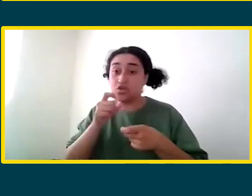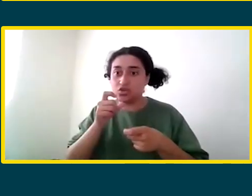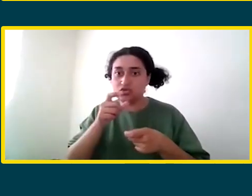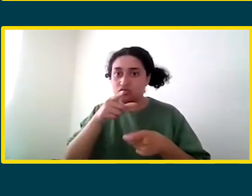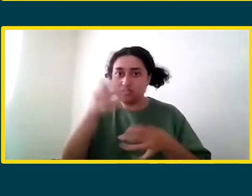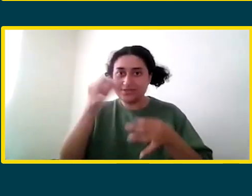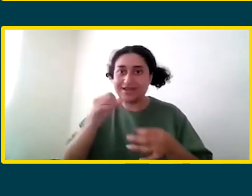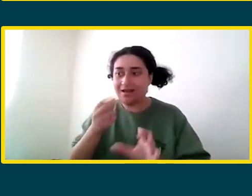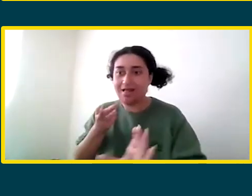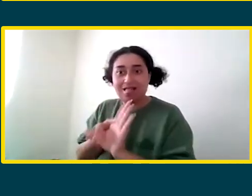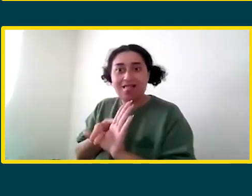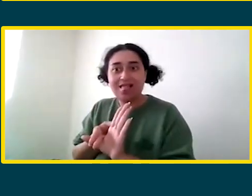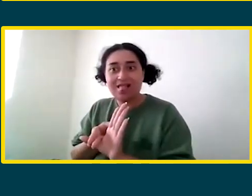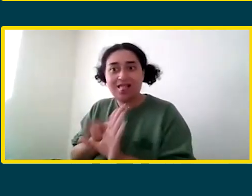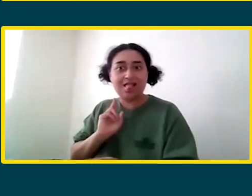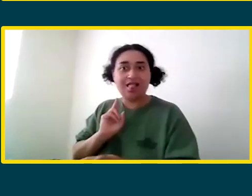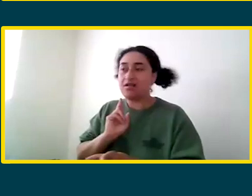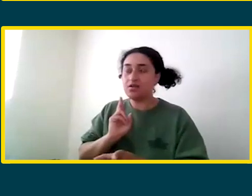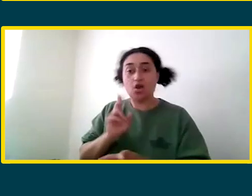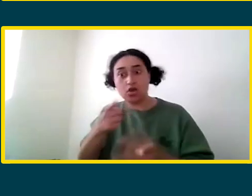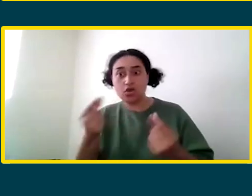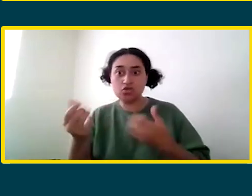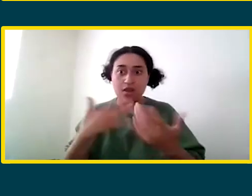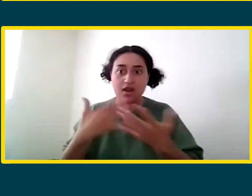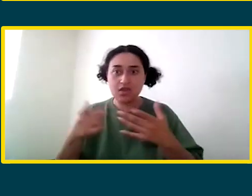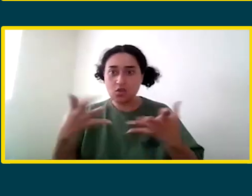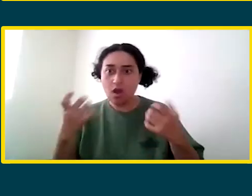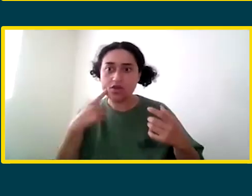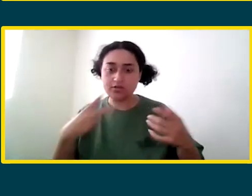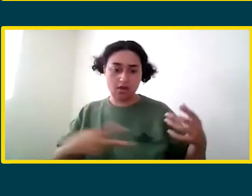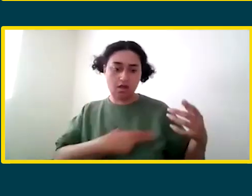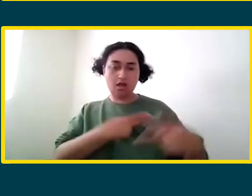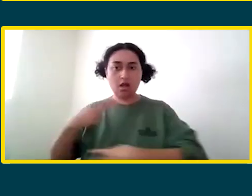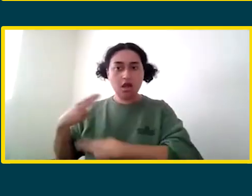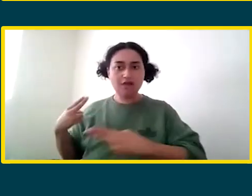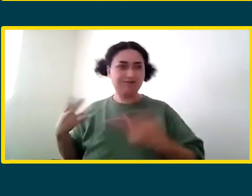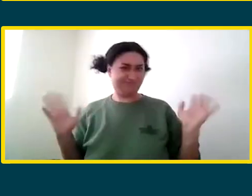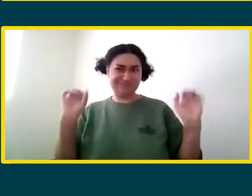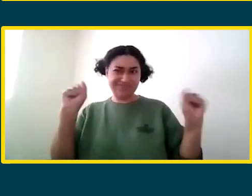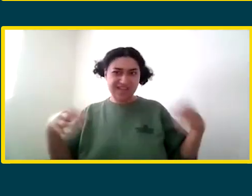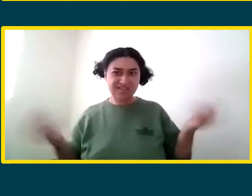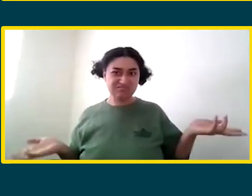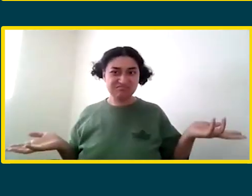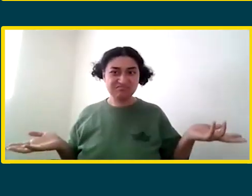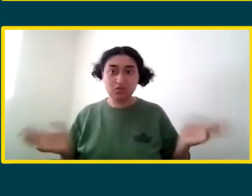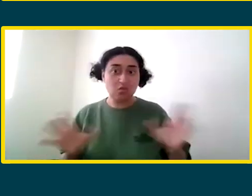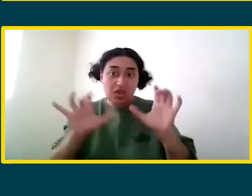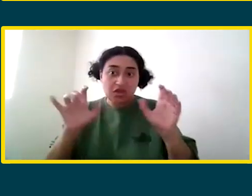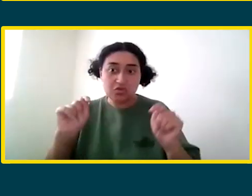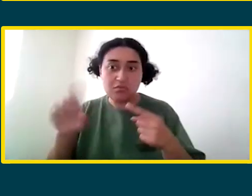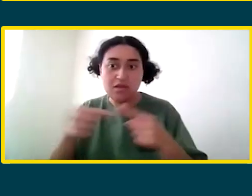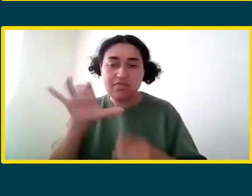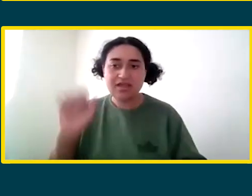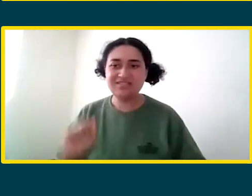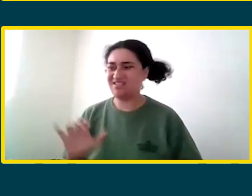Because now you could just do anything. What are you going to just do anything now? You're just going to cut off your chest? Yeah. Damn, what are you going to do with that? Like, oh, wow,